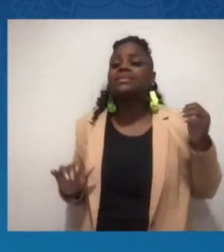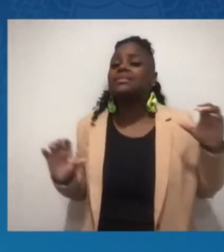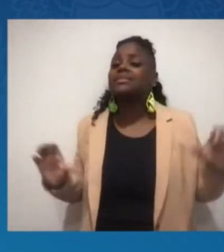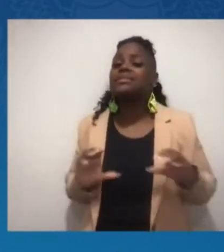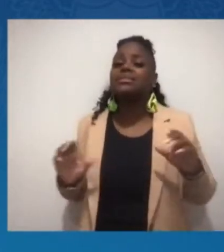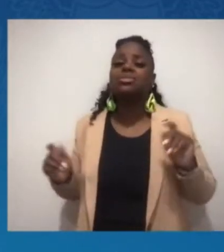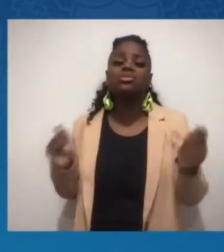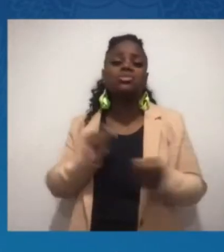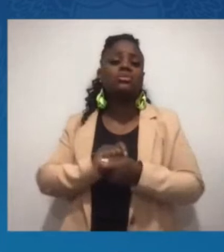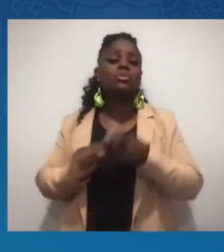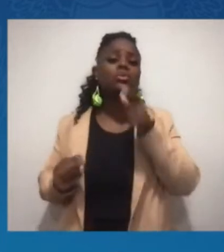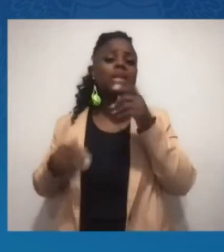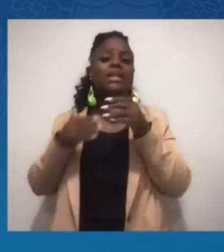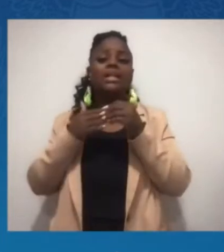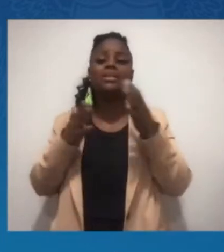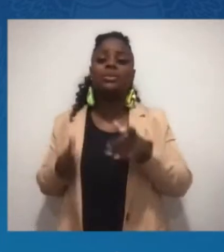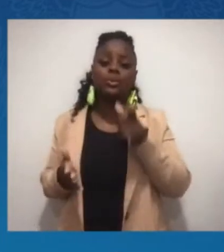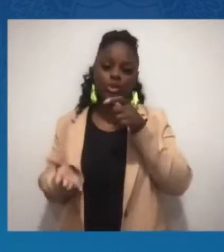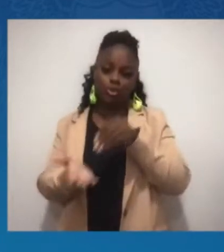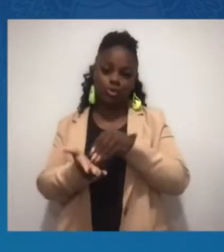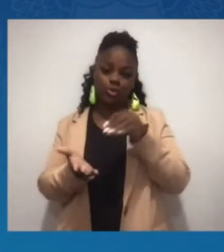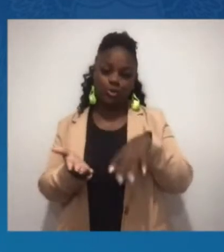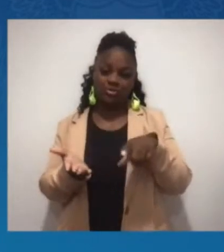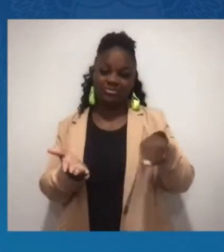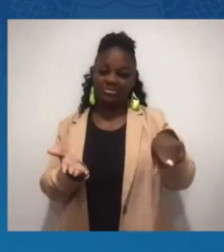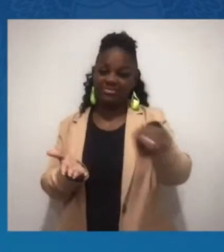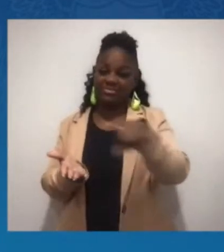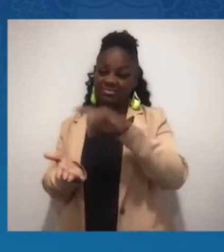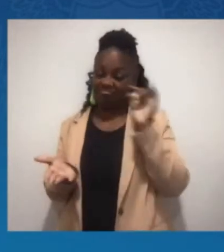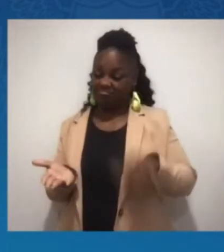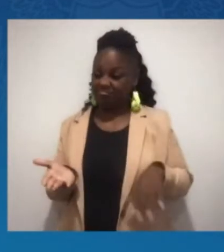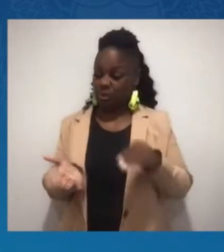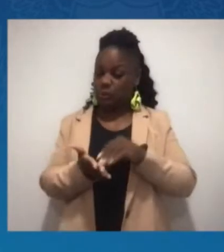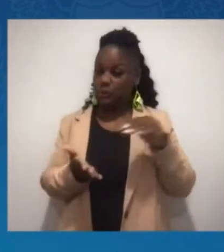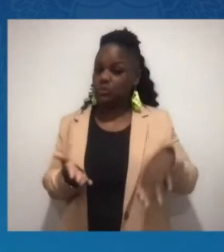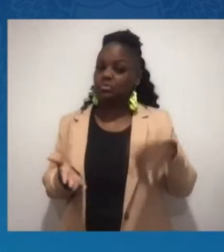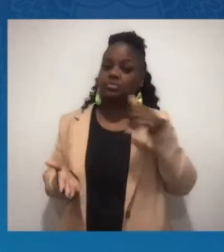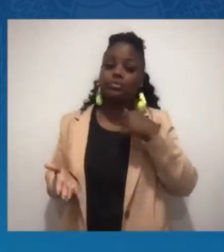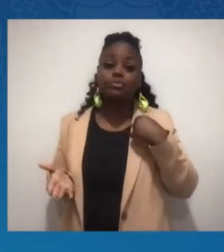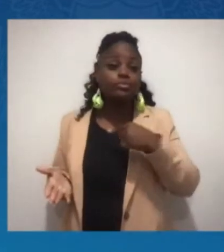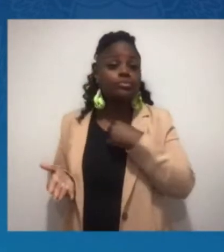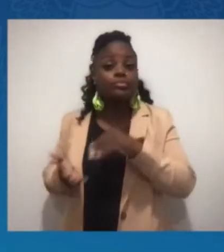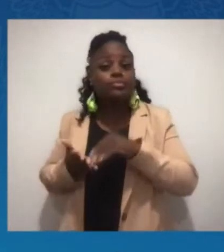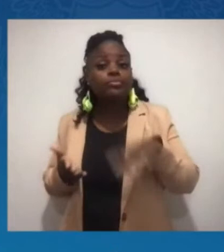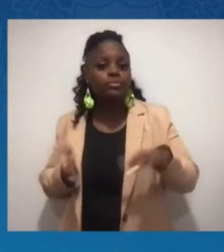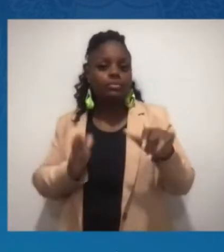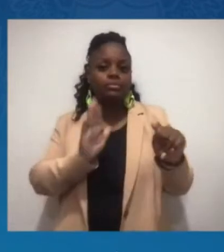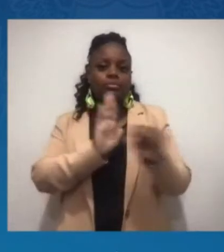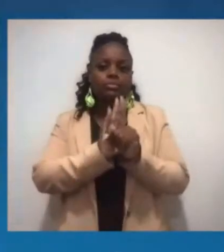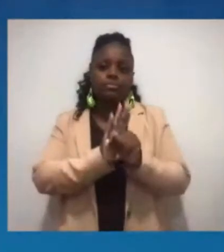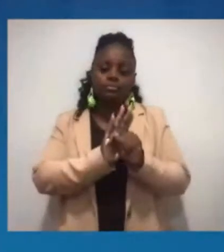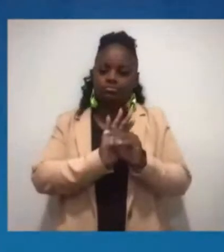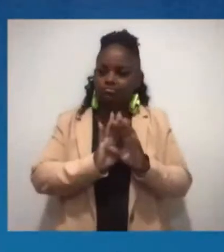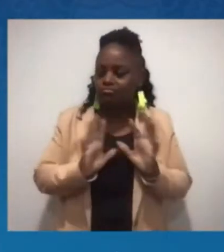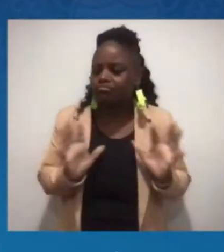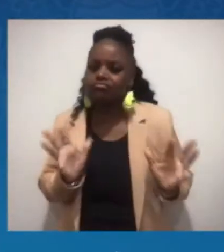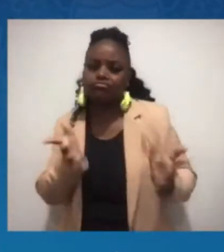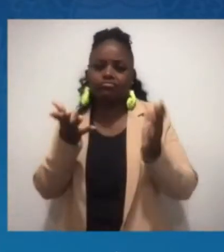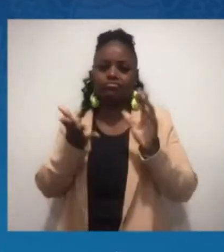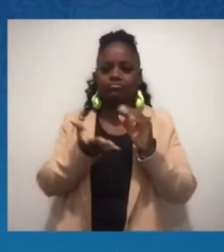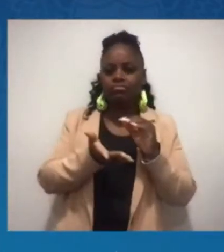And people in that stage of life, be them in universities and colleges